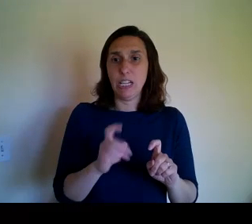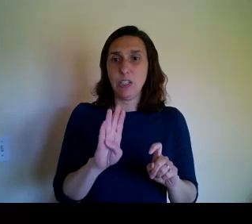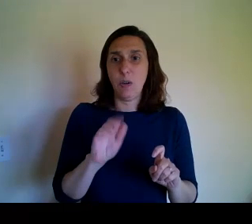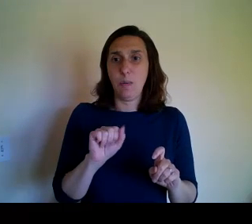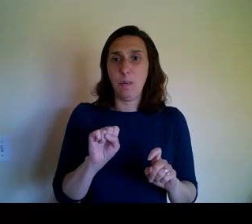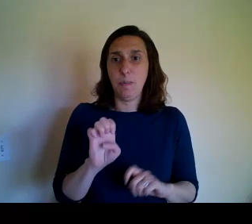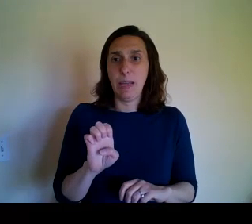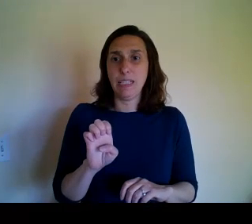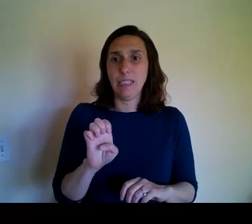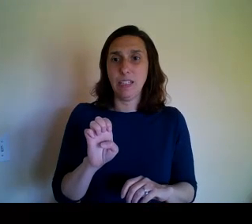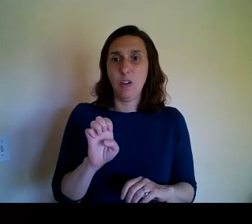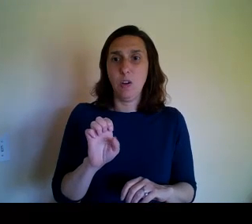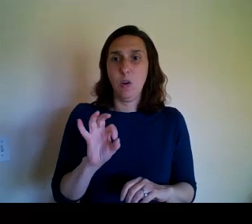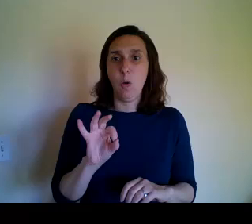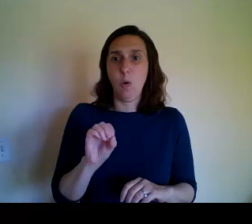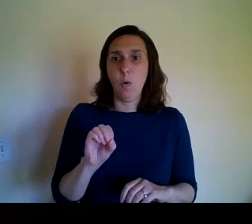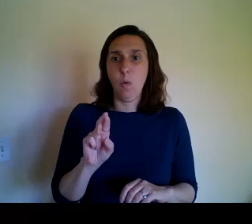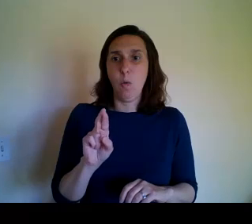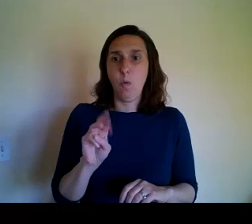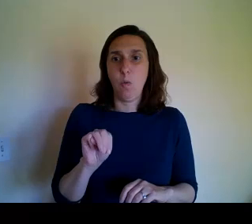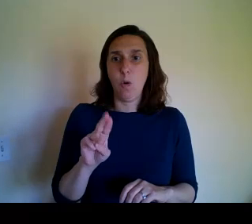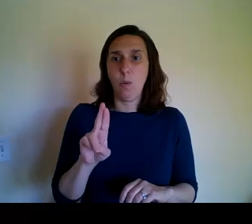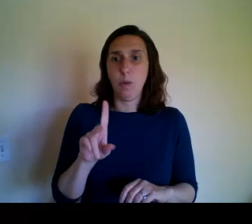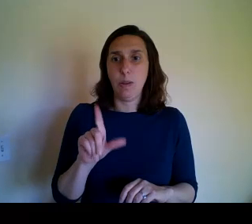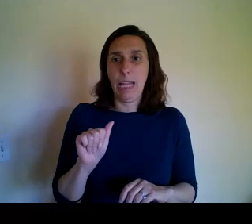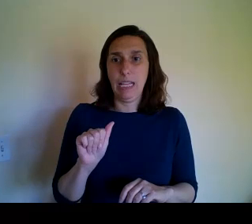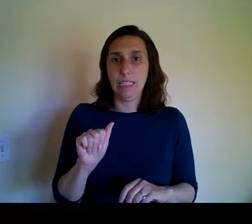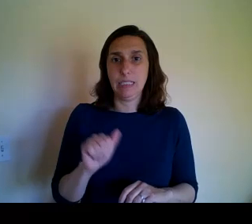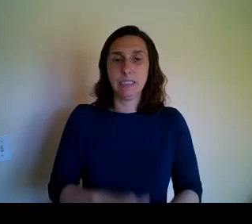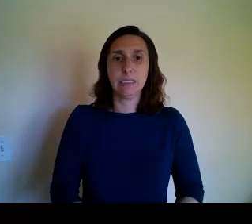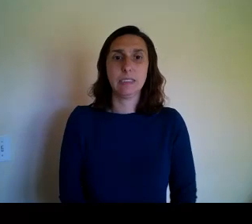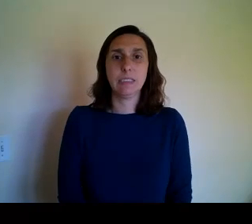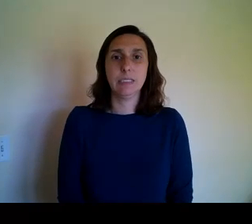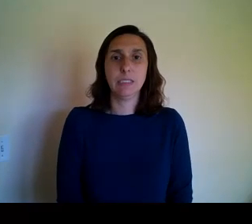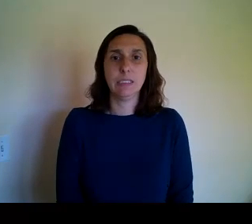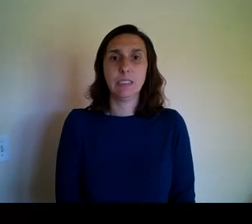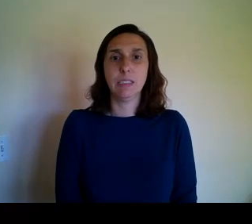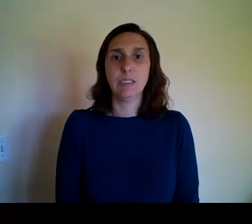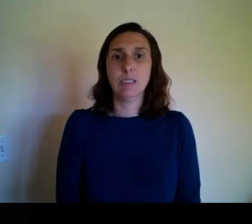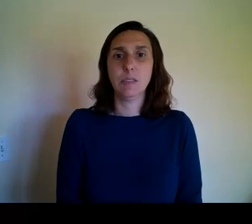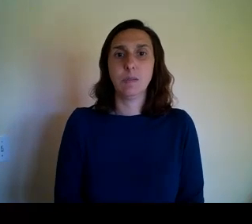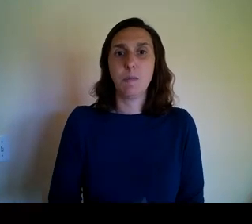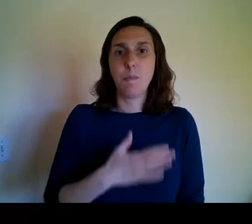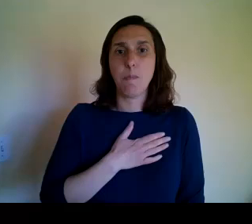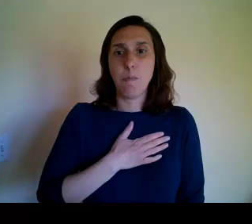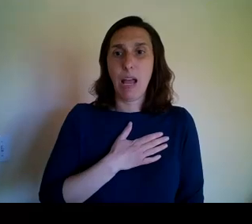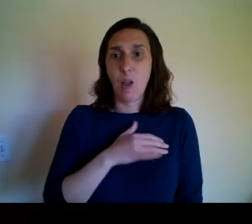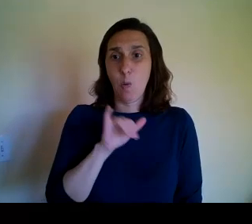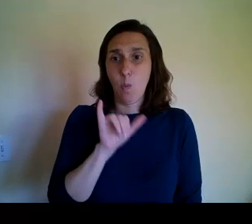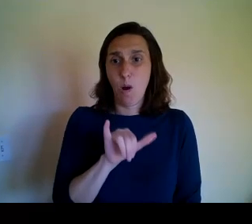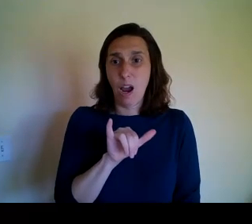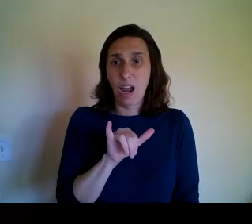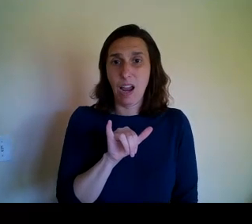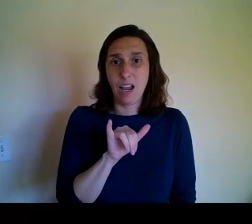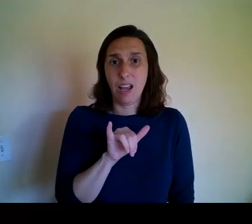no, bright red ain't working for me, green, not sky blue. My y value is